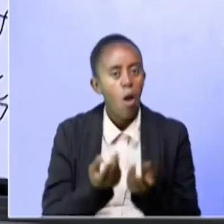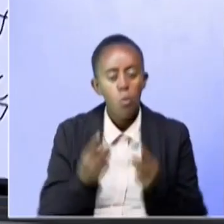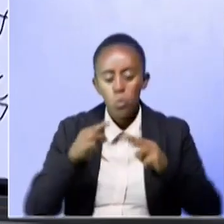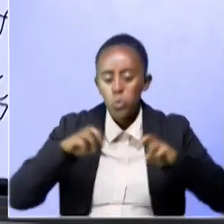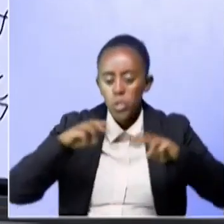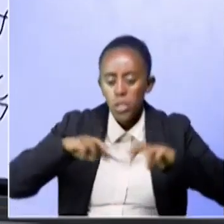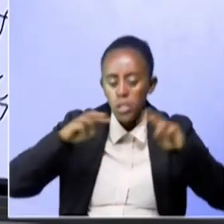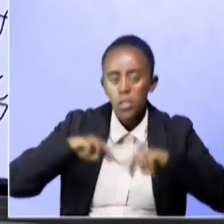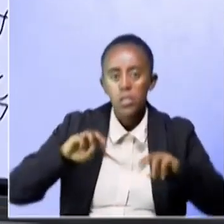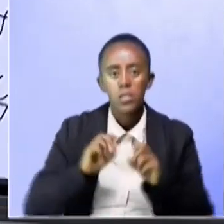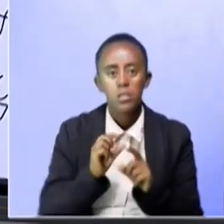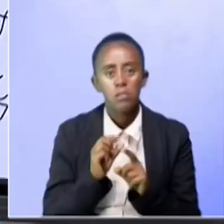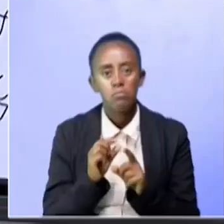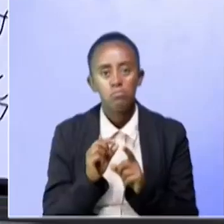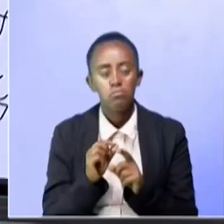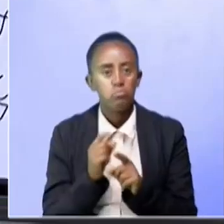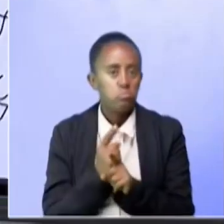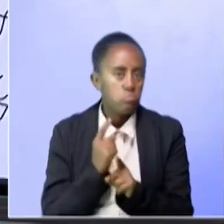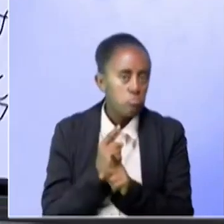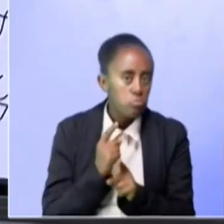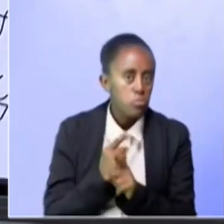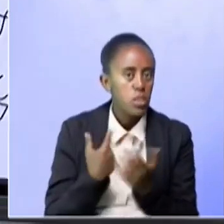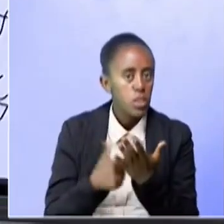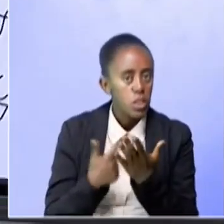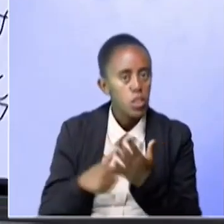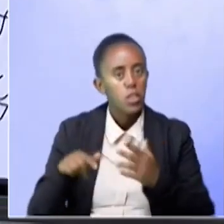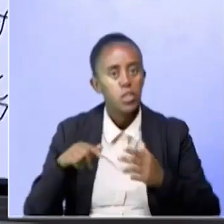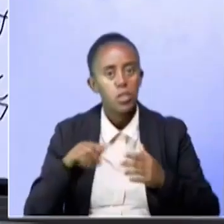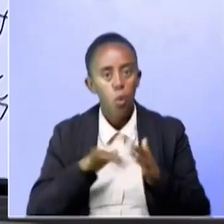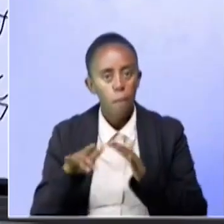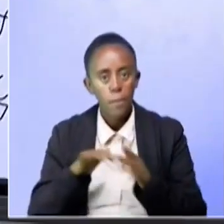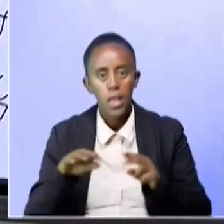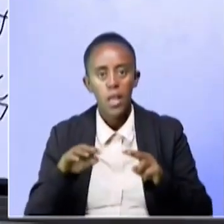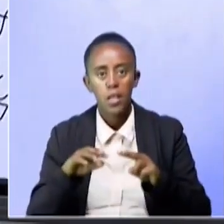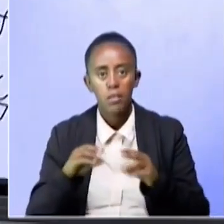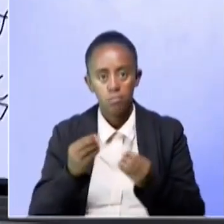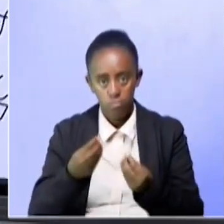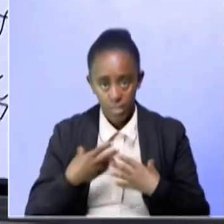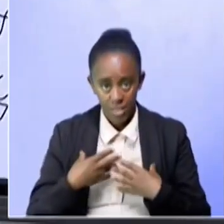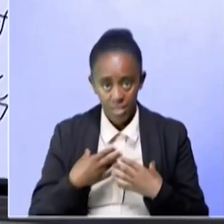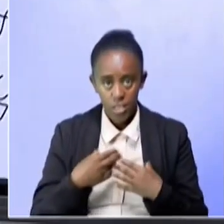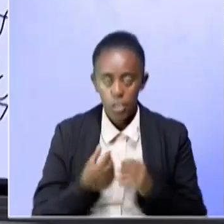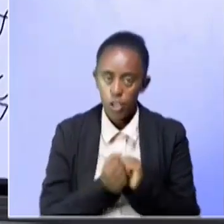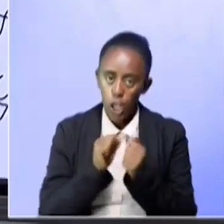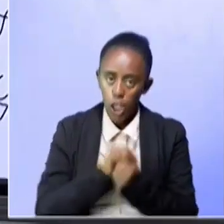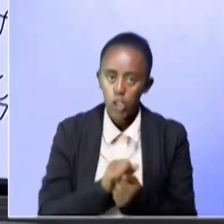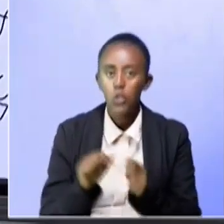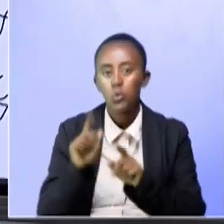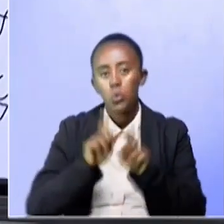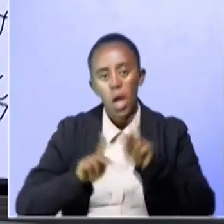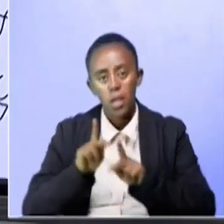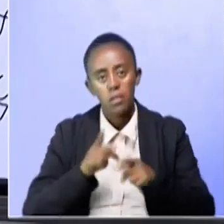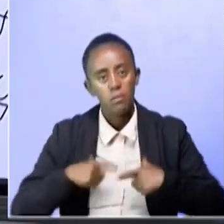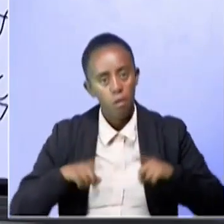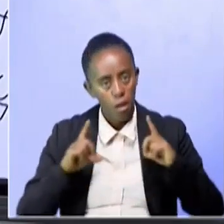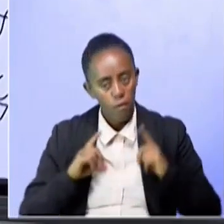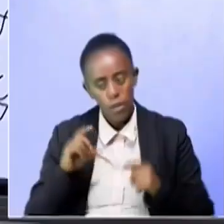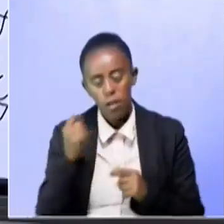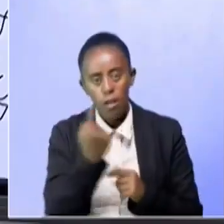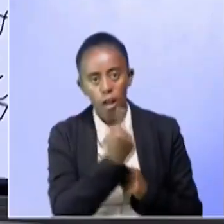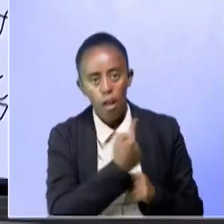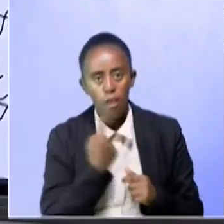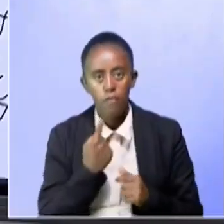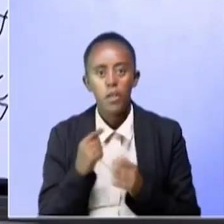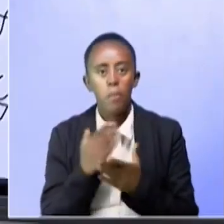to us just this computer technology brings a change in society's life in every part of